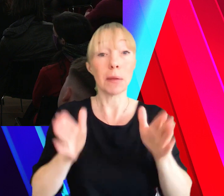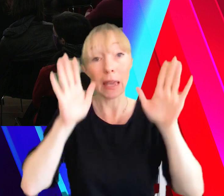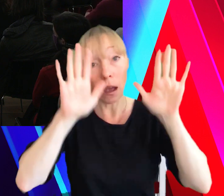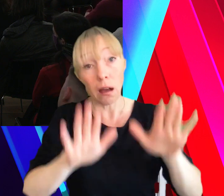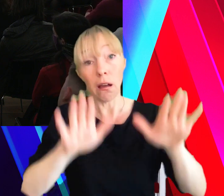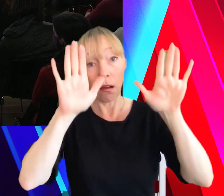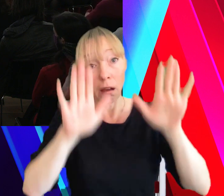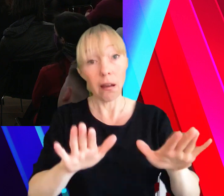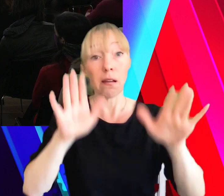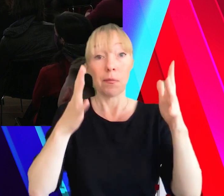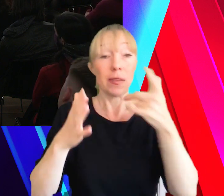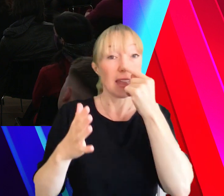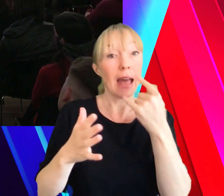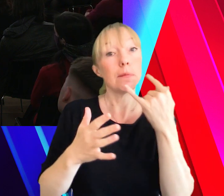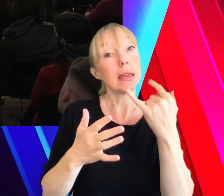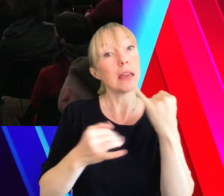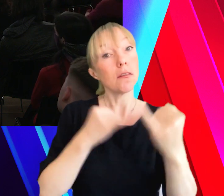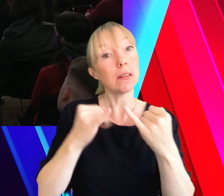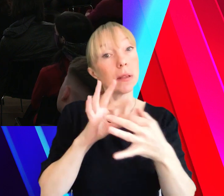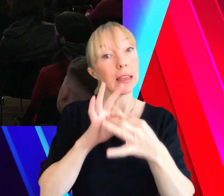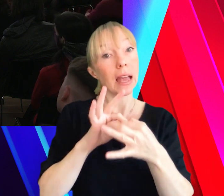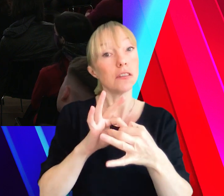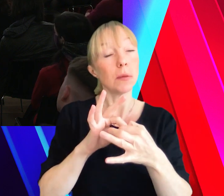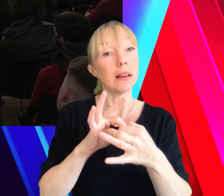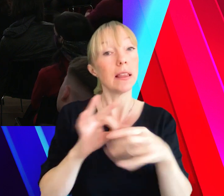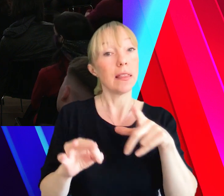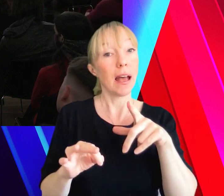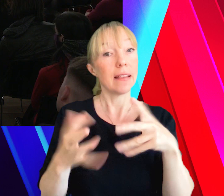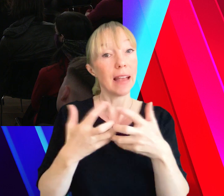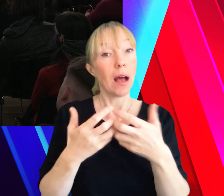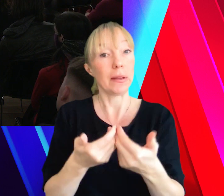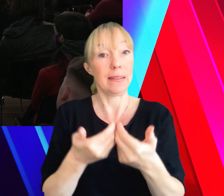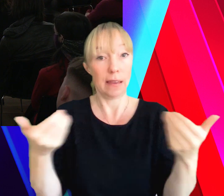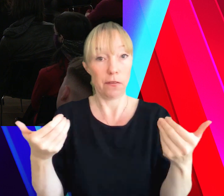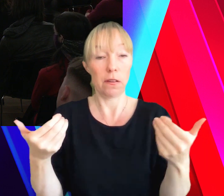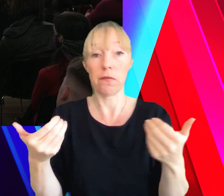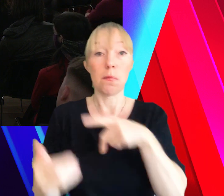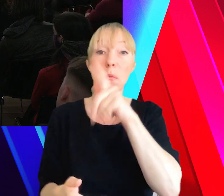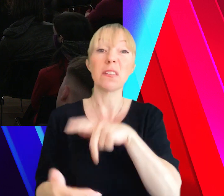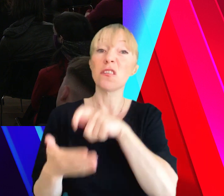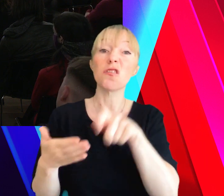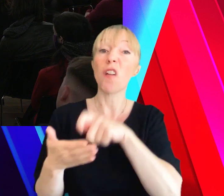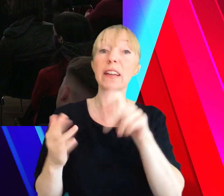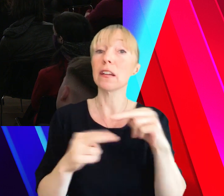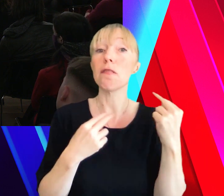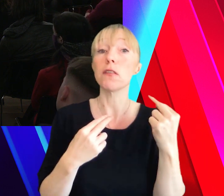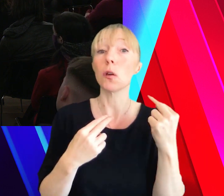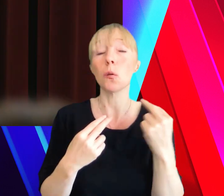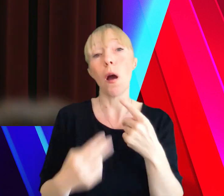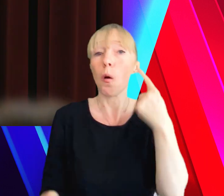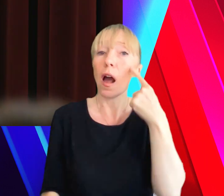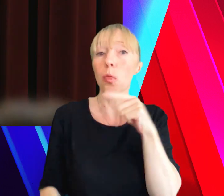like fan worship, and it can be like criticising and still engaging with it, is maybe what like sets it apart from, say, writing a